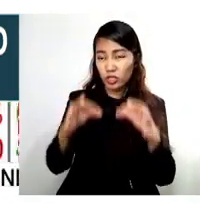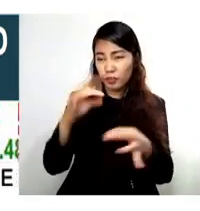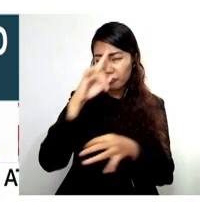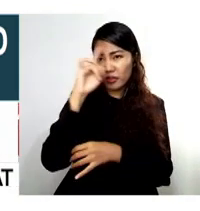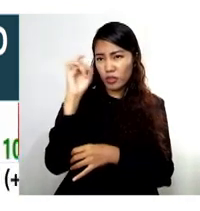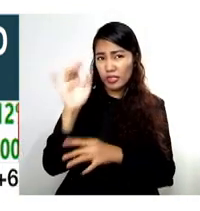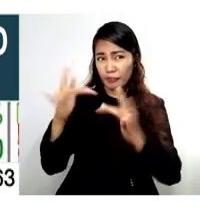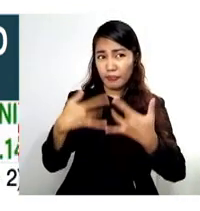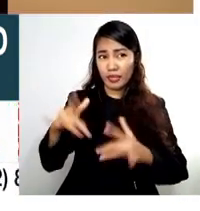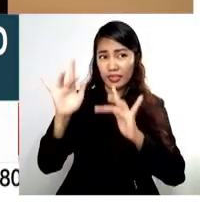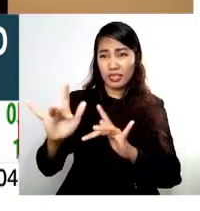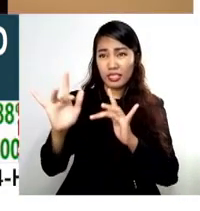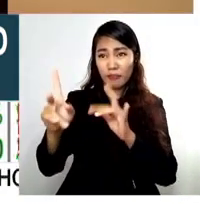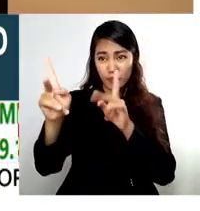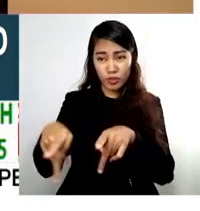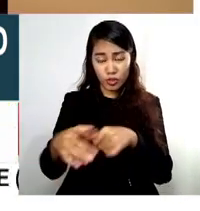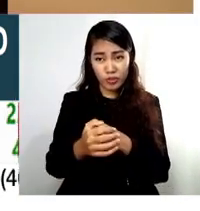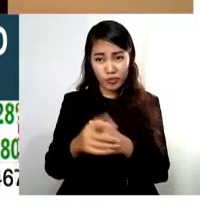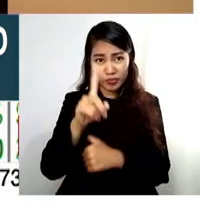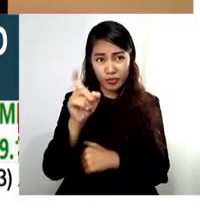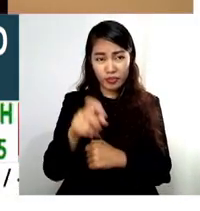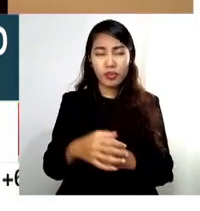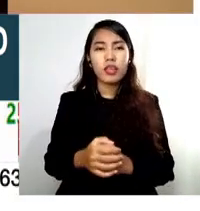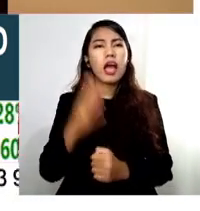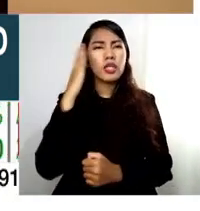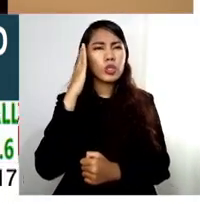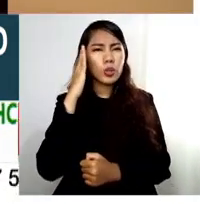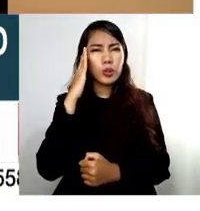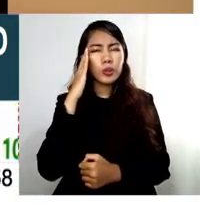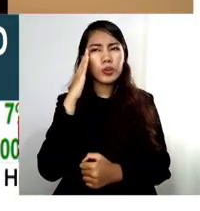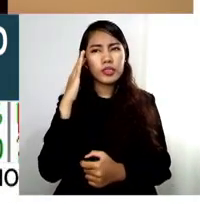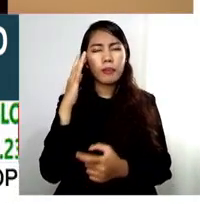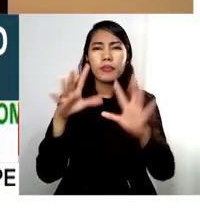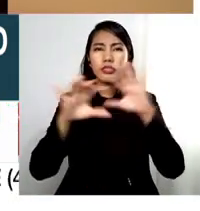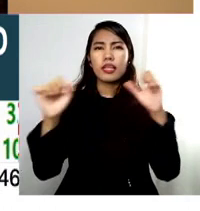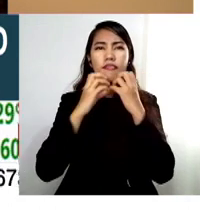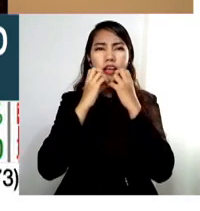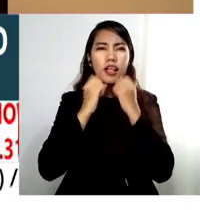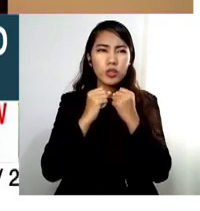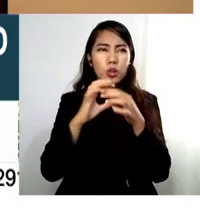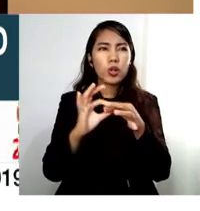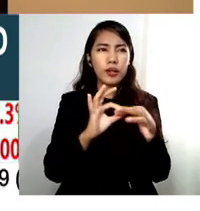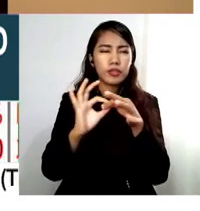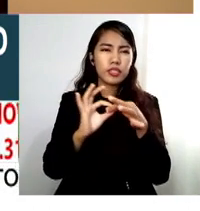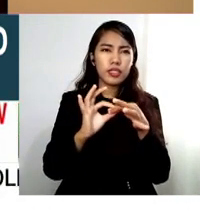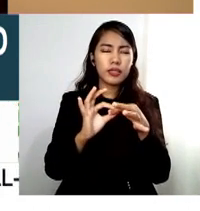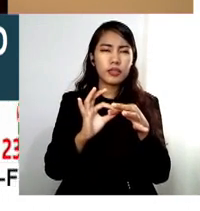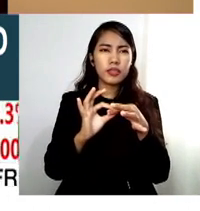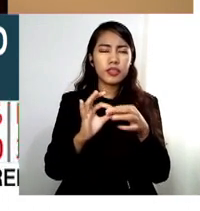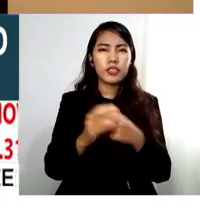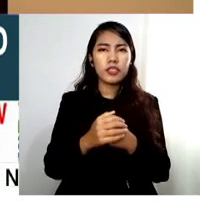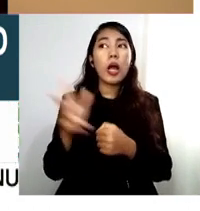I know that the president values palabra din, and that's a phrase that I have heard from his